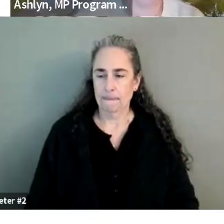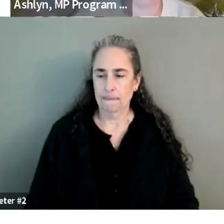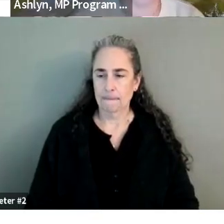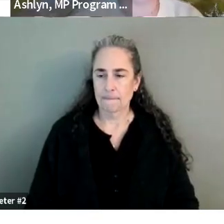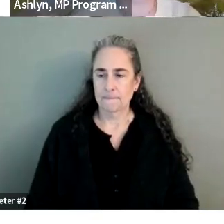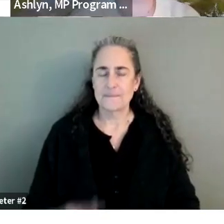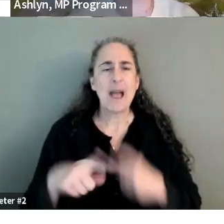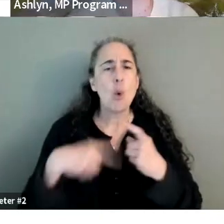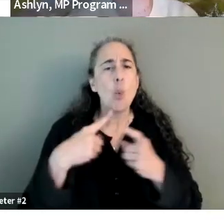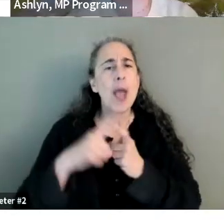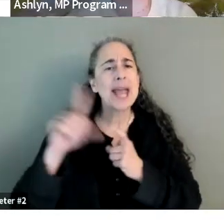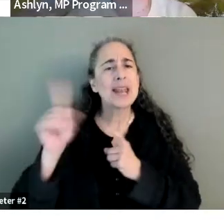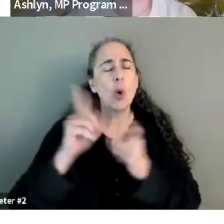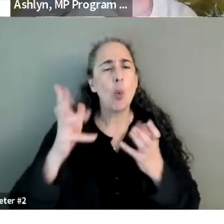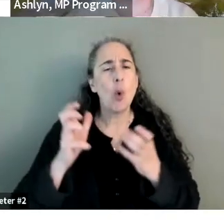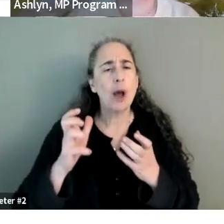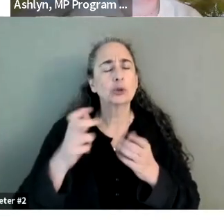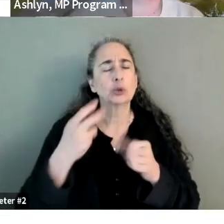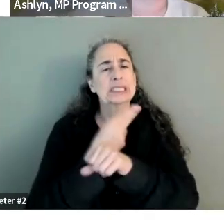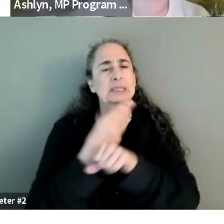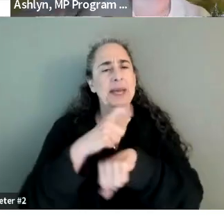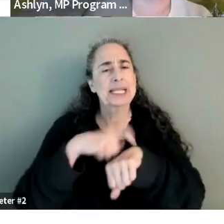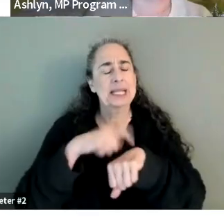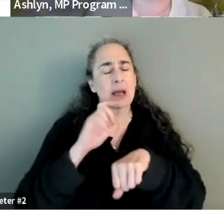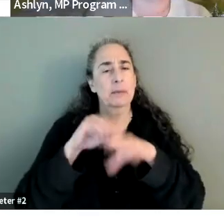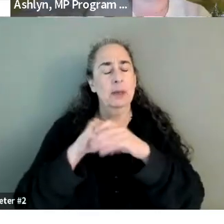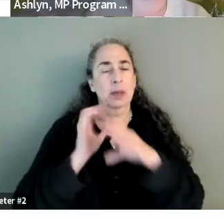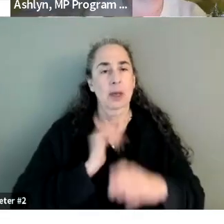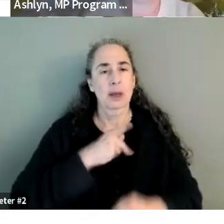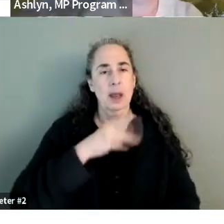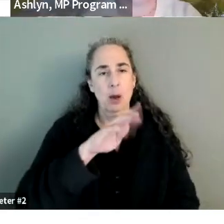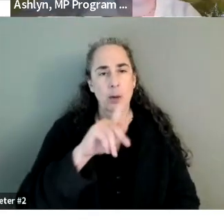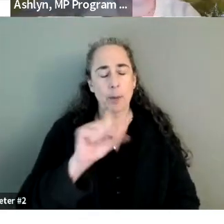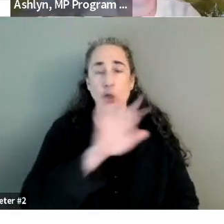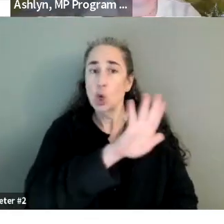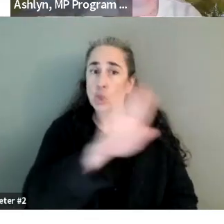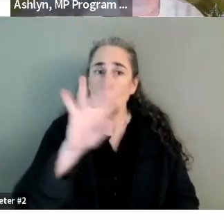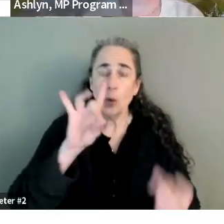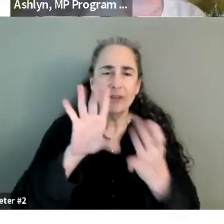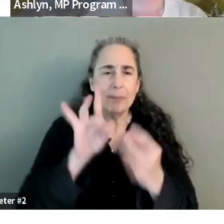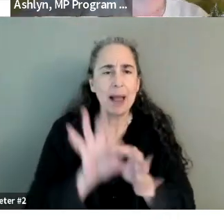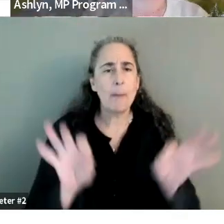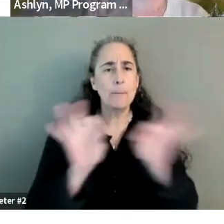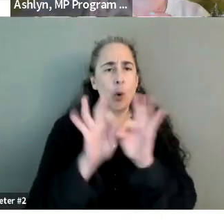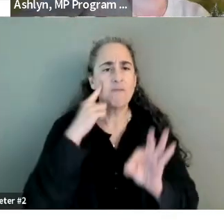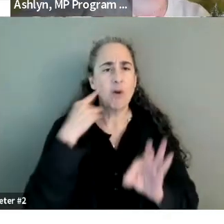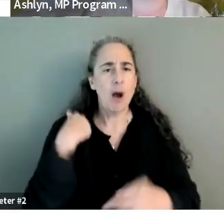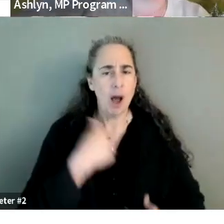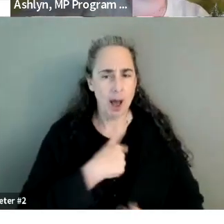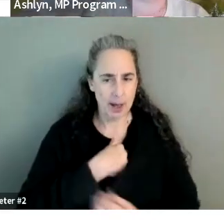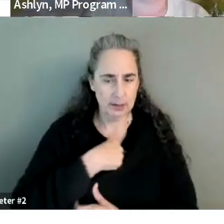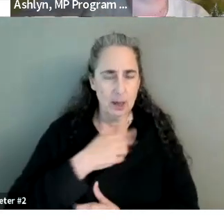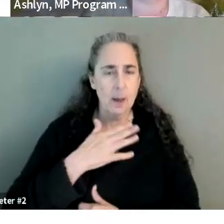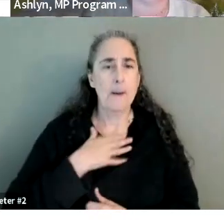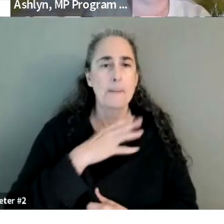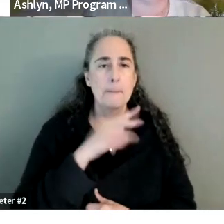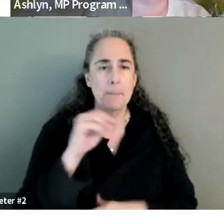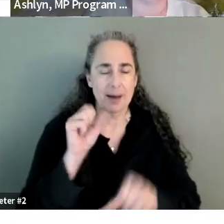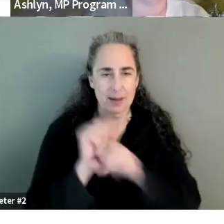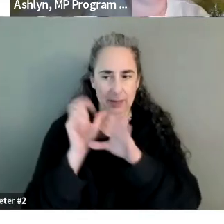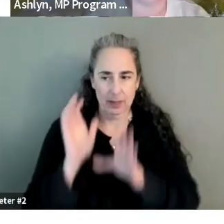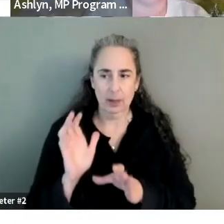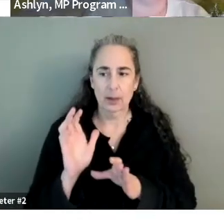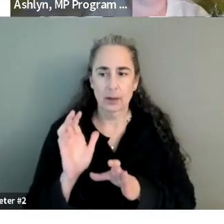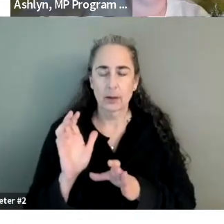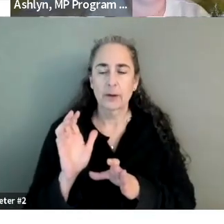And when and where would you like to spend time in our parks? Your feedback is very important to us. So my colleague is going to